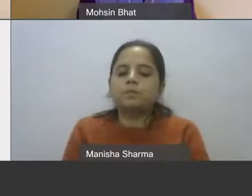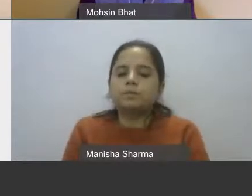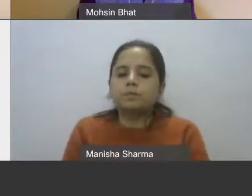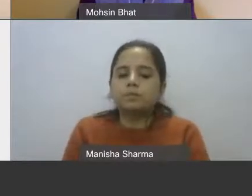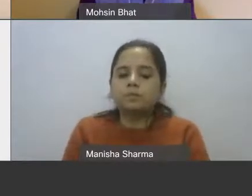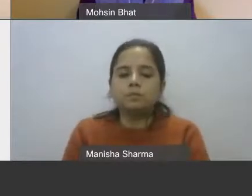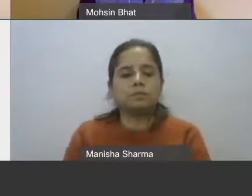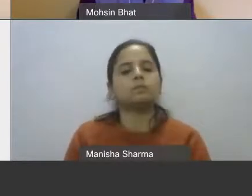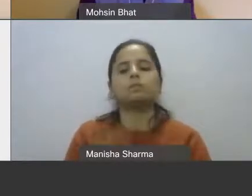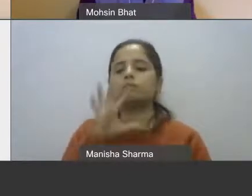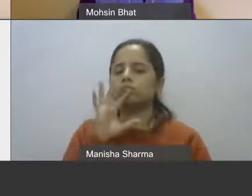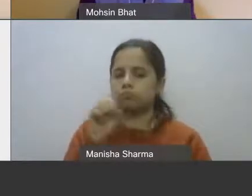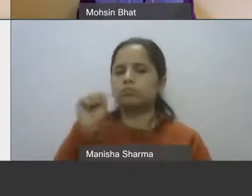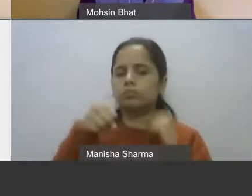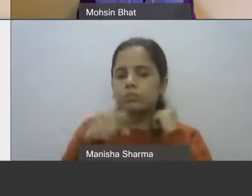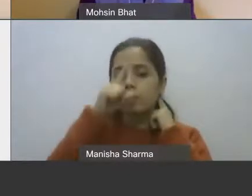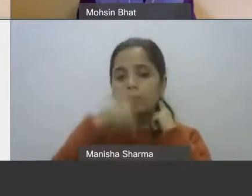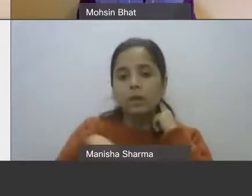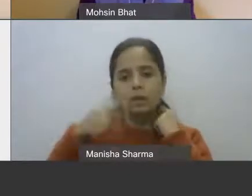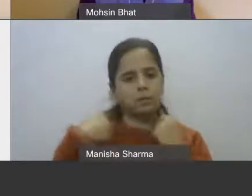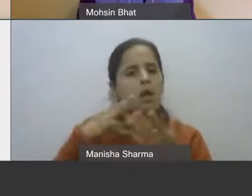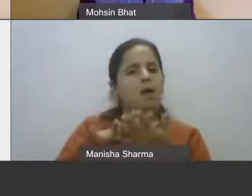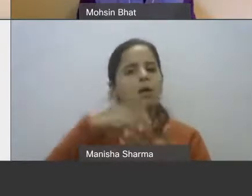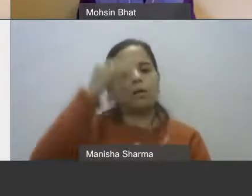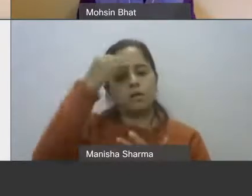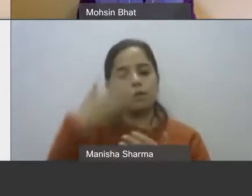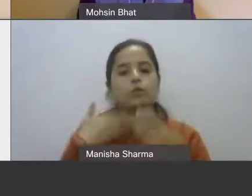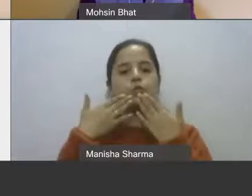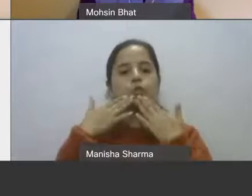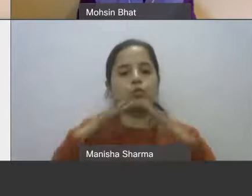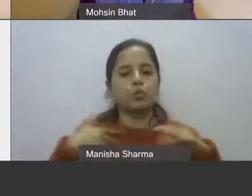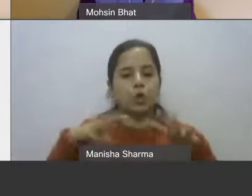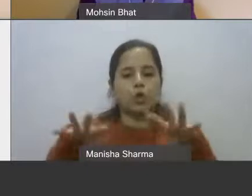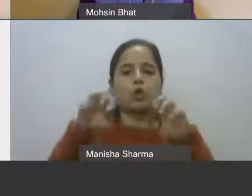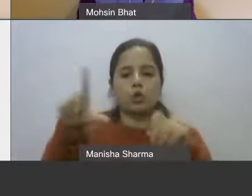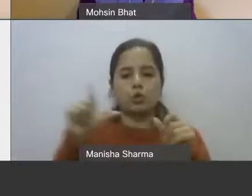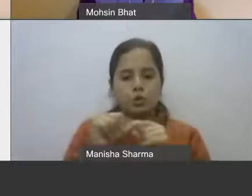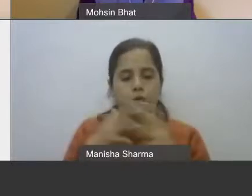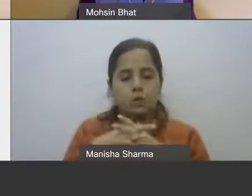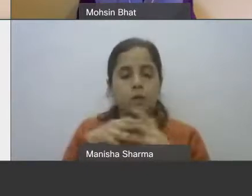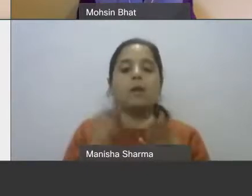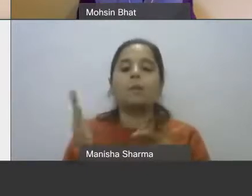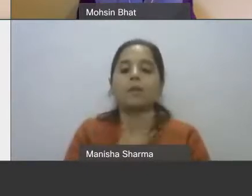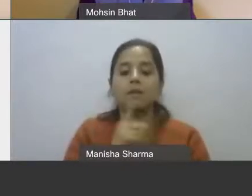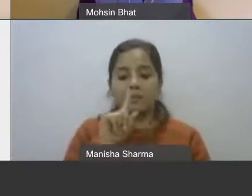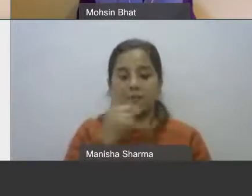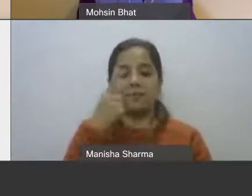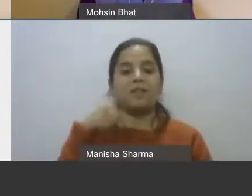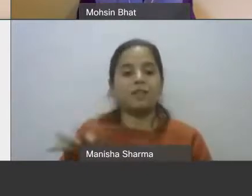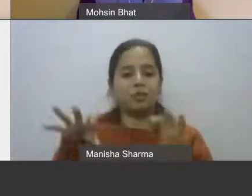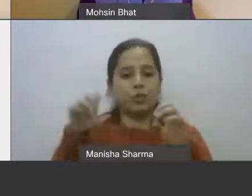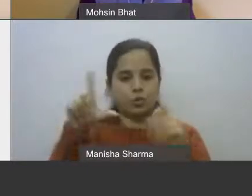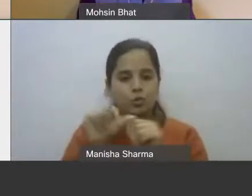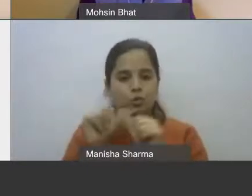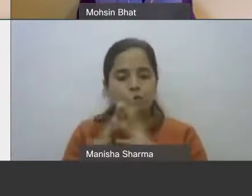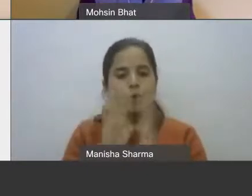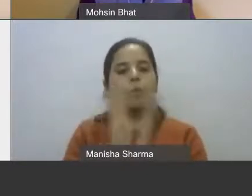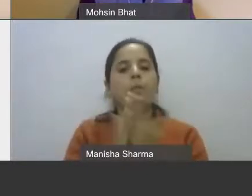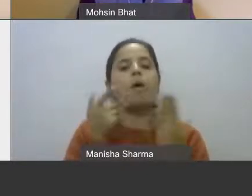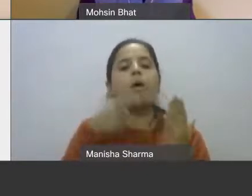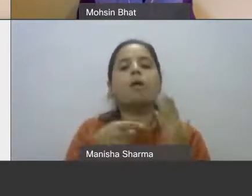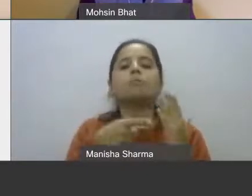So of course, in India, which we have learned as students of constitutional law, it is in fact page 1 of the constitutional law textbook